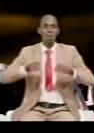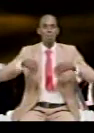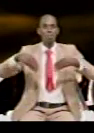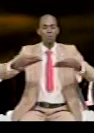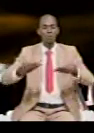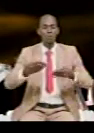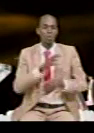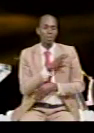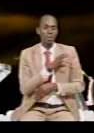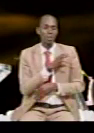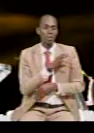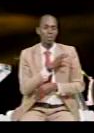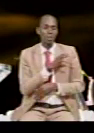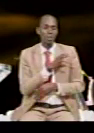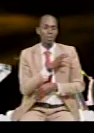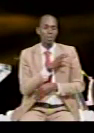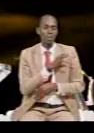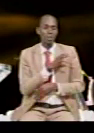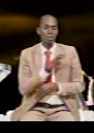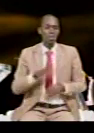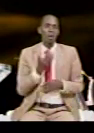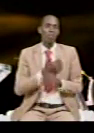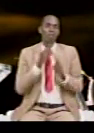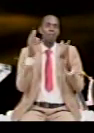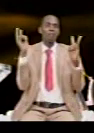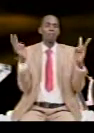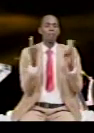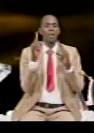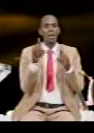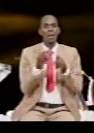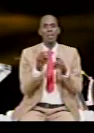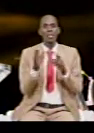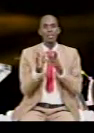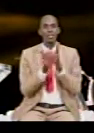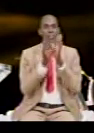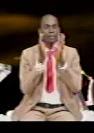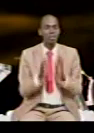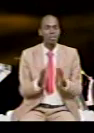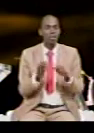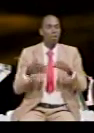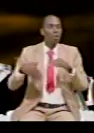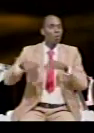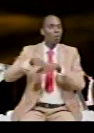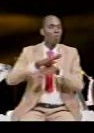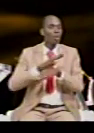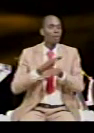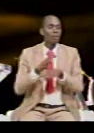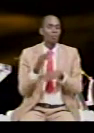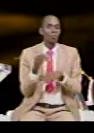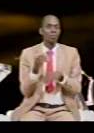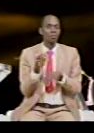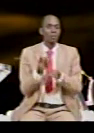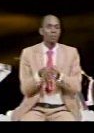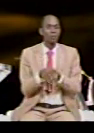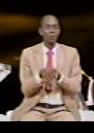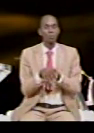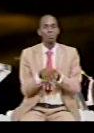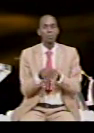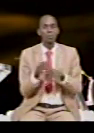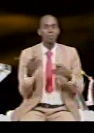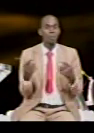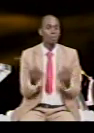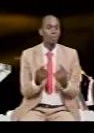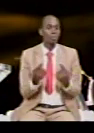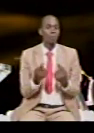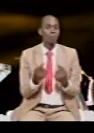for our victory as Christians over besetting sins and lukewarmness.